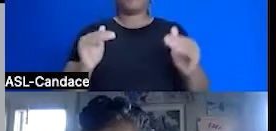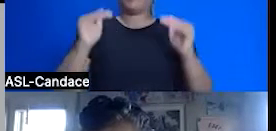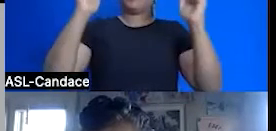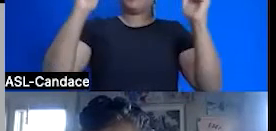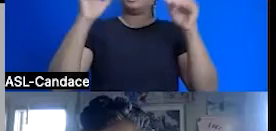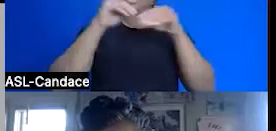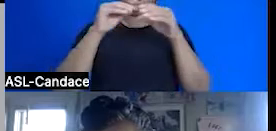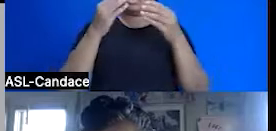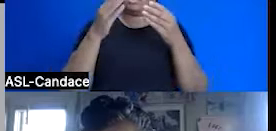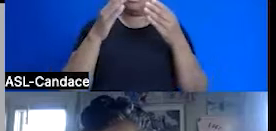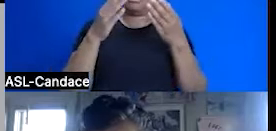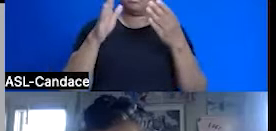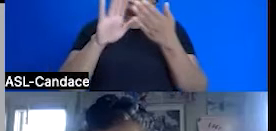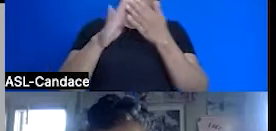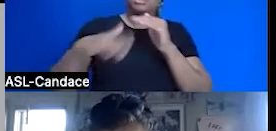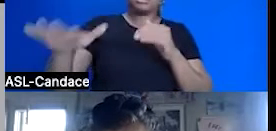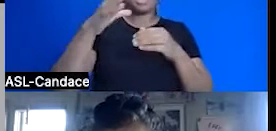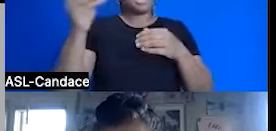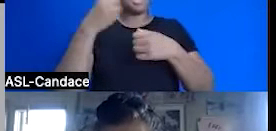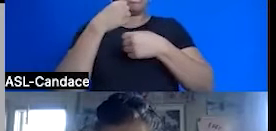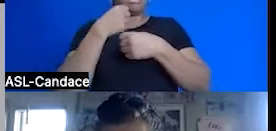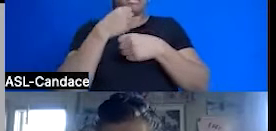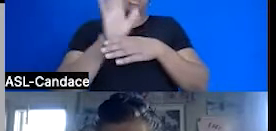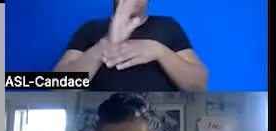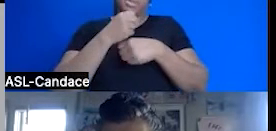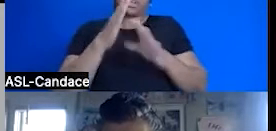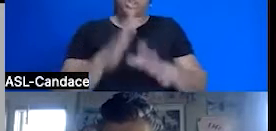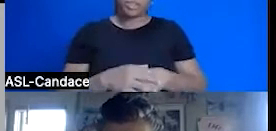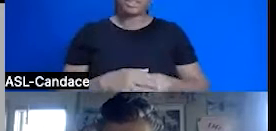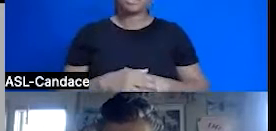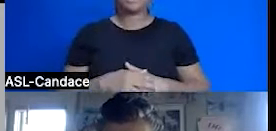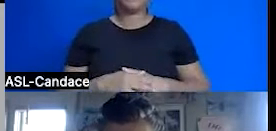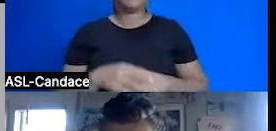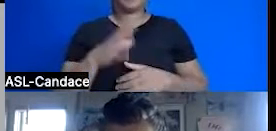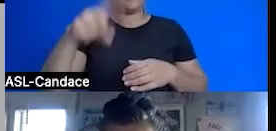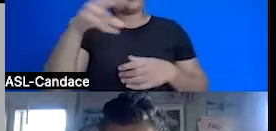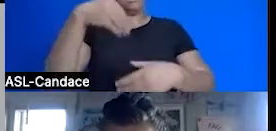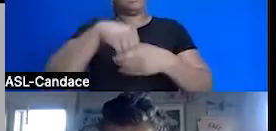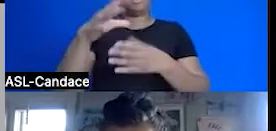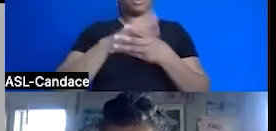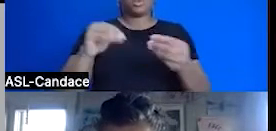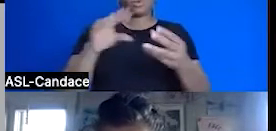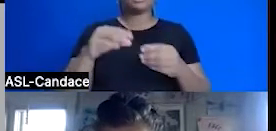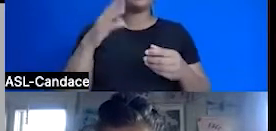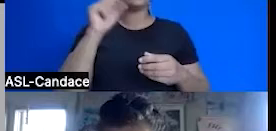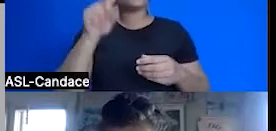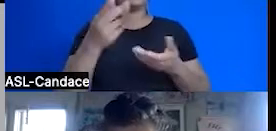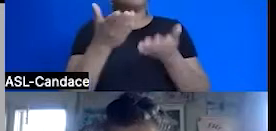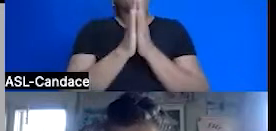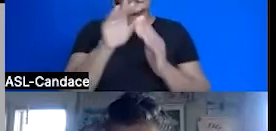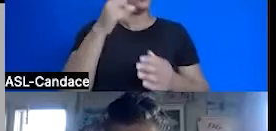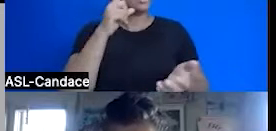also as filmmakers in relation to the story and those featured in the story. So the question is prompting you to